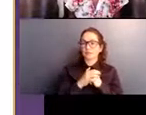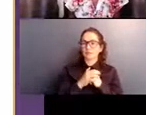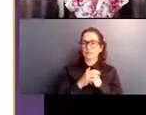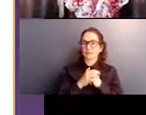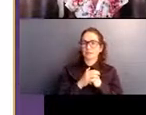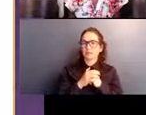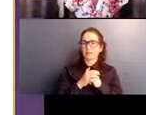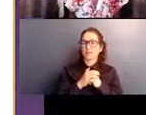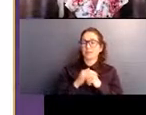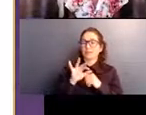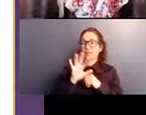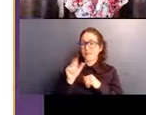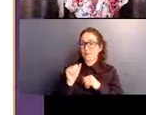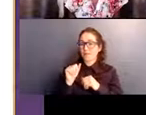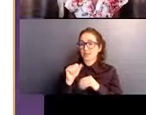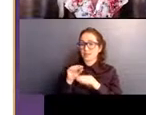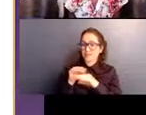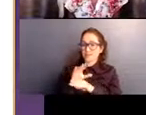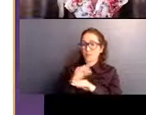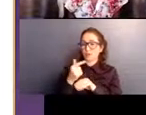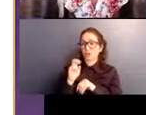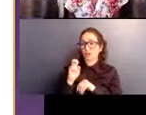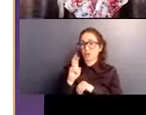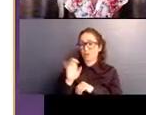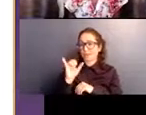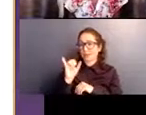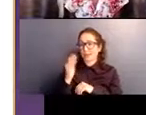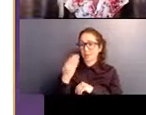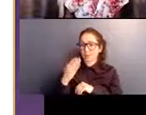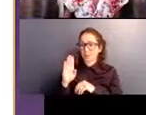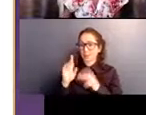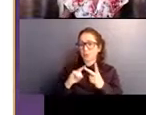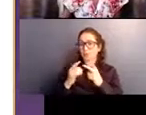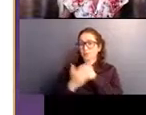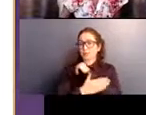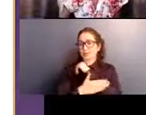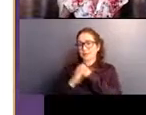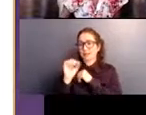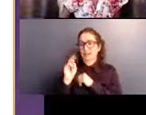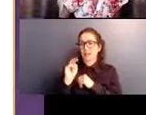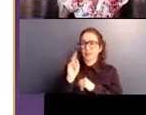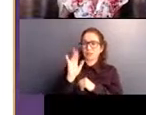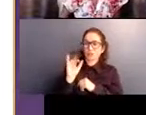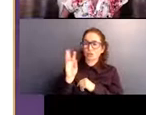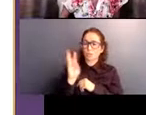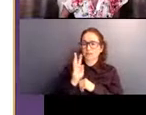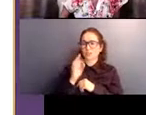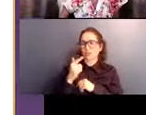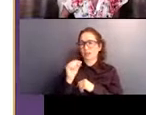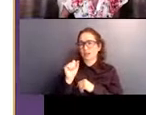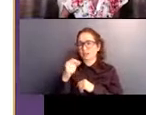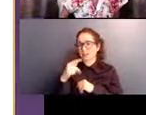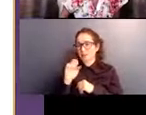the African influence genres of blues, even country western, gospel, ragtime,